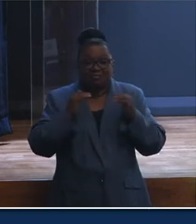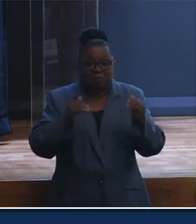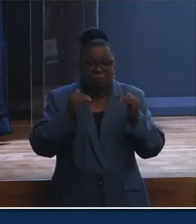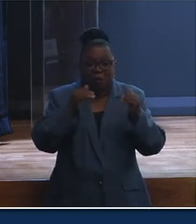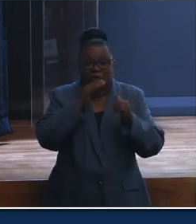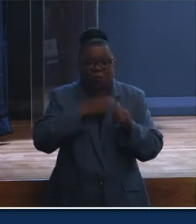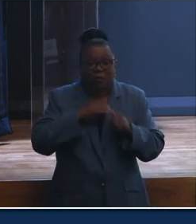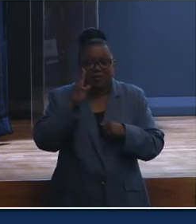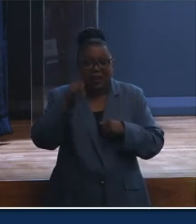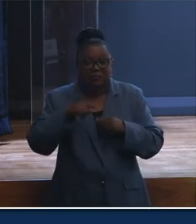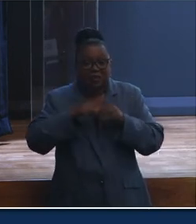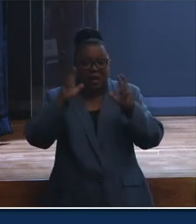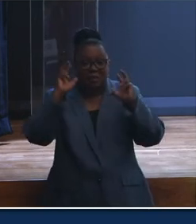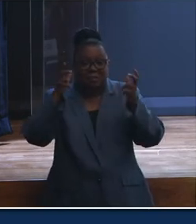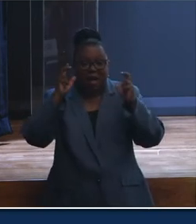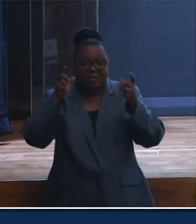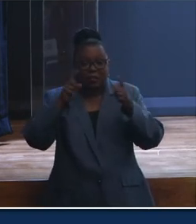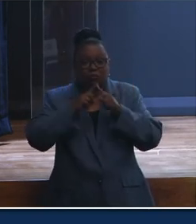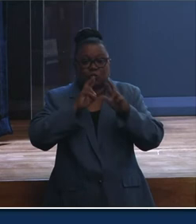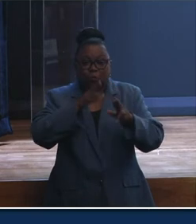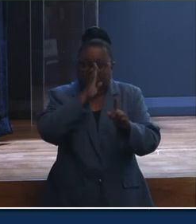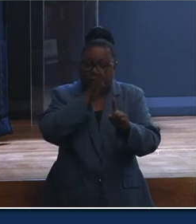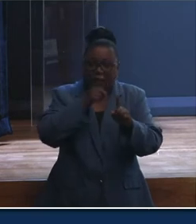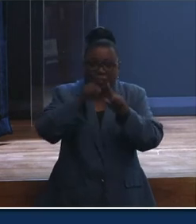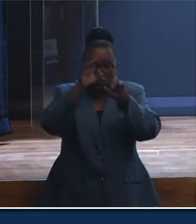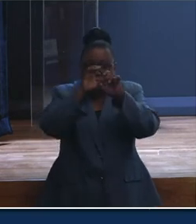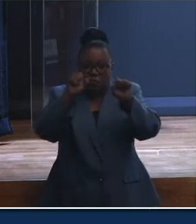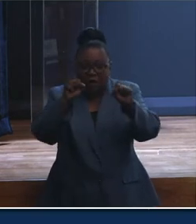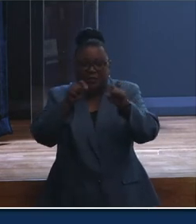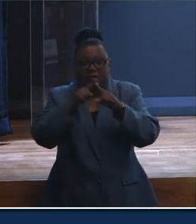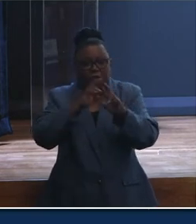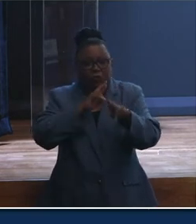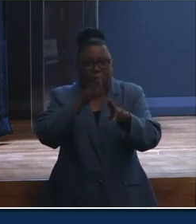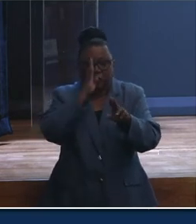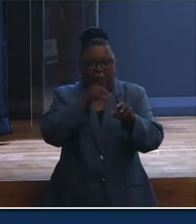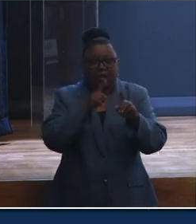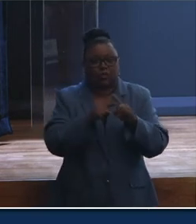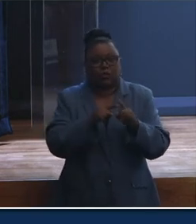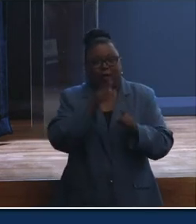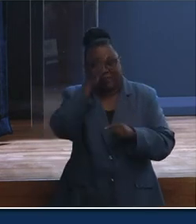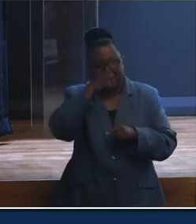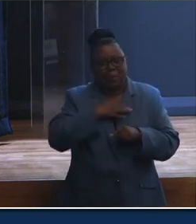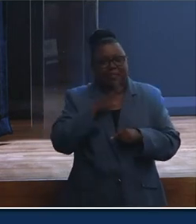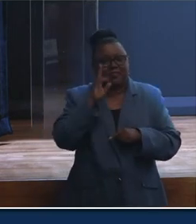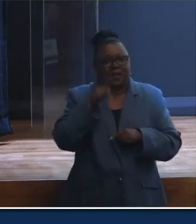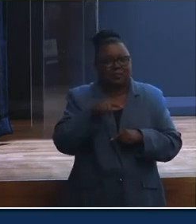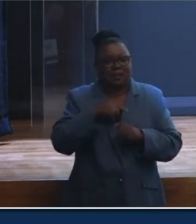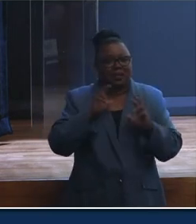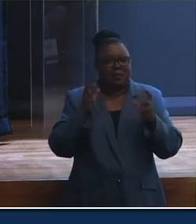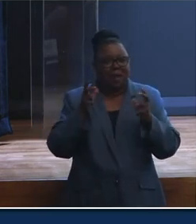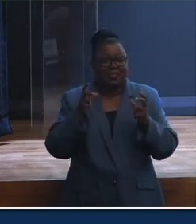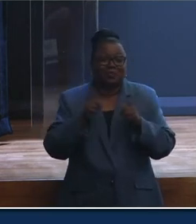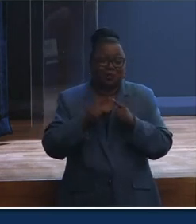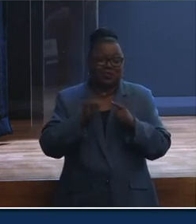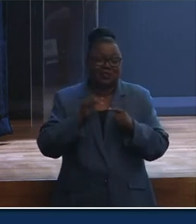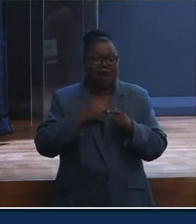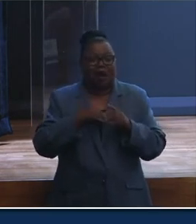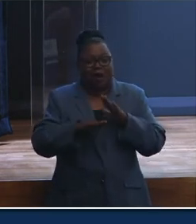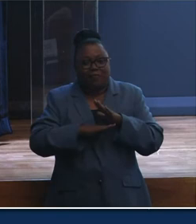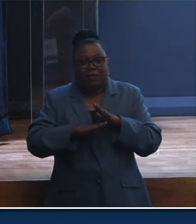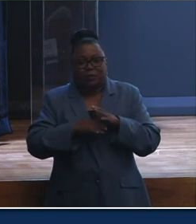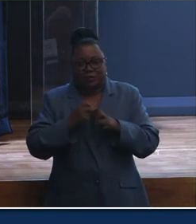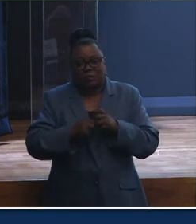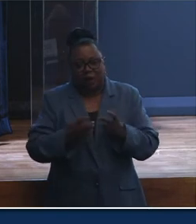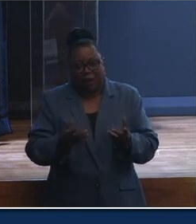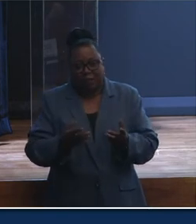women's vice president of basketball to report directly to the president, where she reports directly to the men's vice president of basketball, which is our fundamental